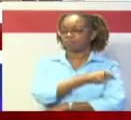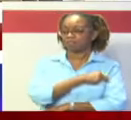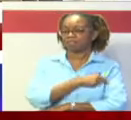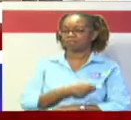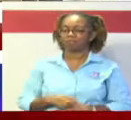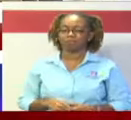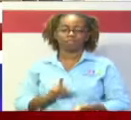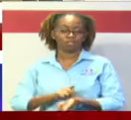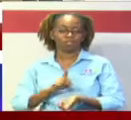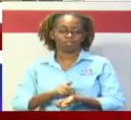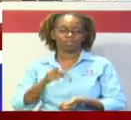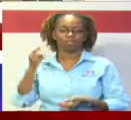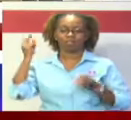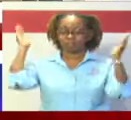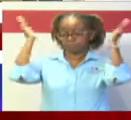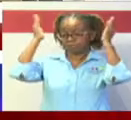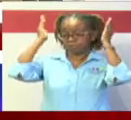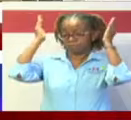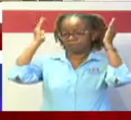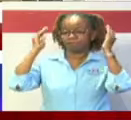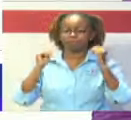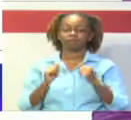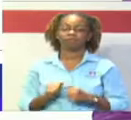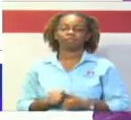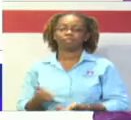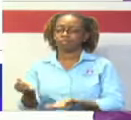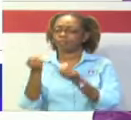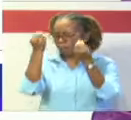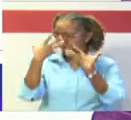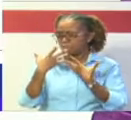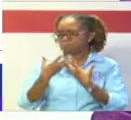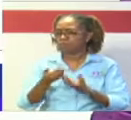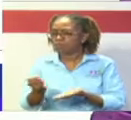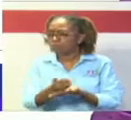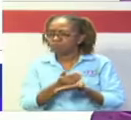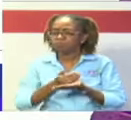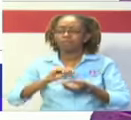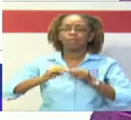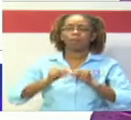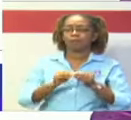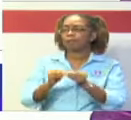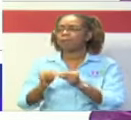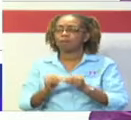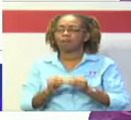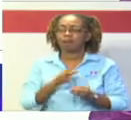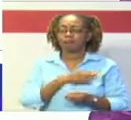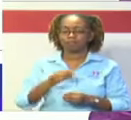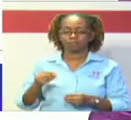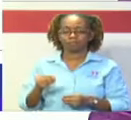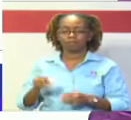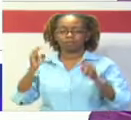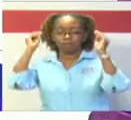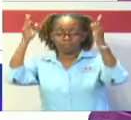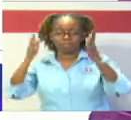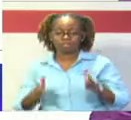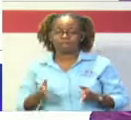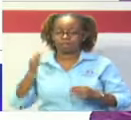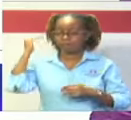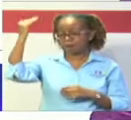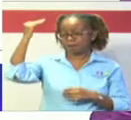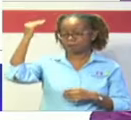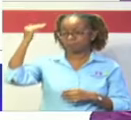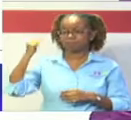Director, Epidemiology, Ministry of Health. And Professor Christine Carrington, Professor of Molecular Genetics and